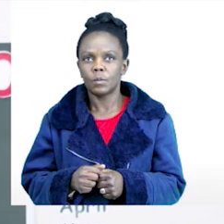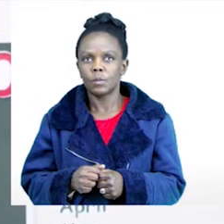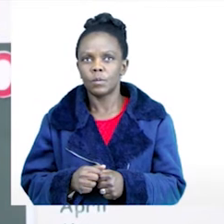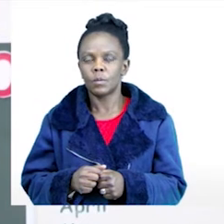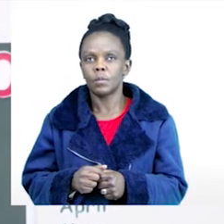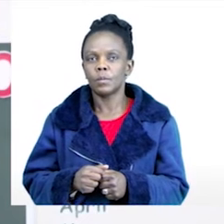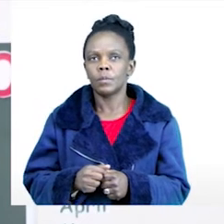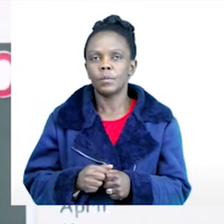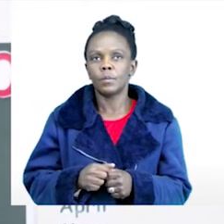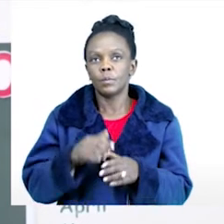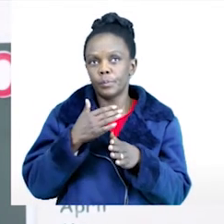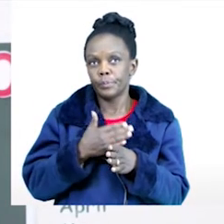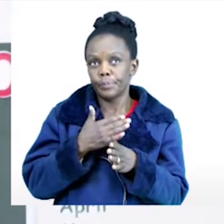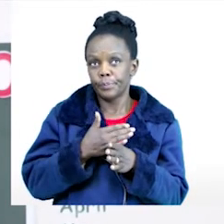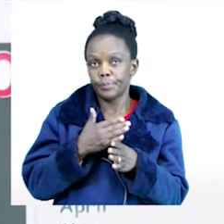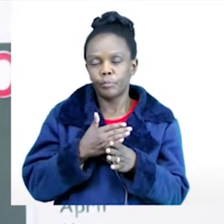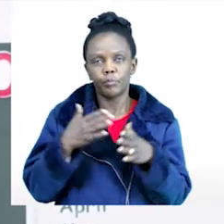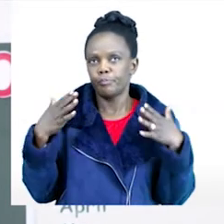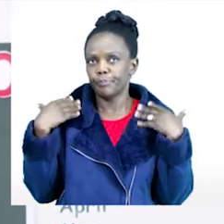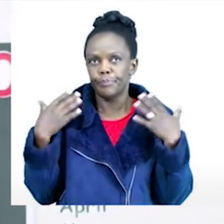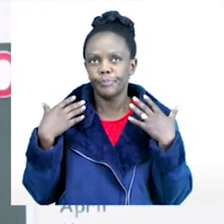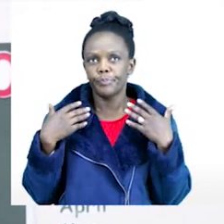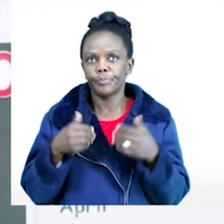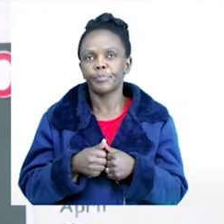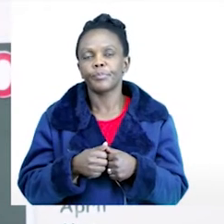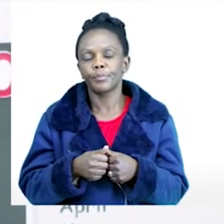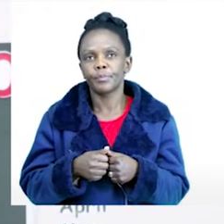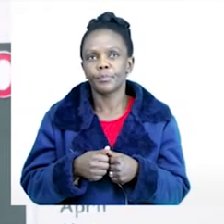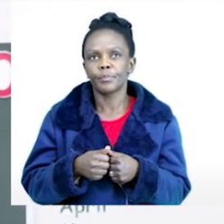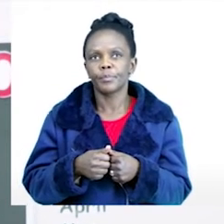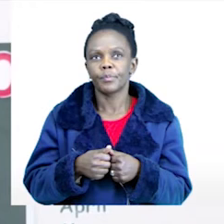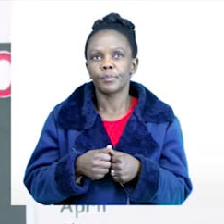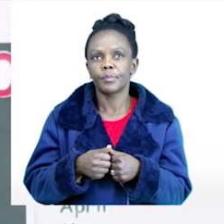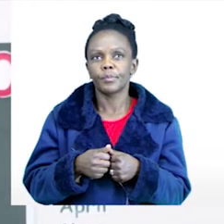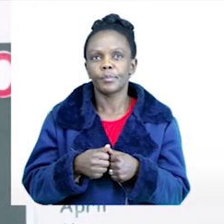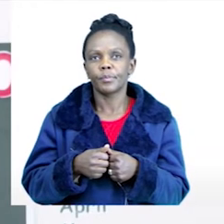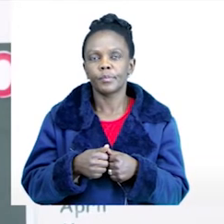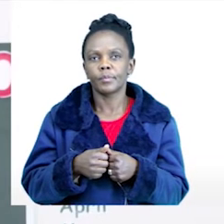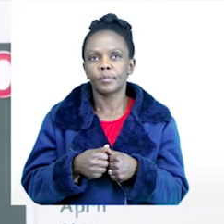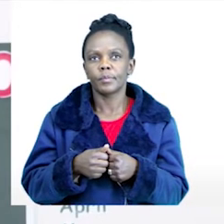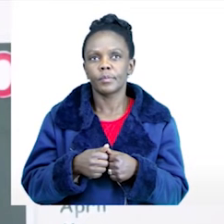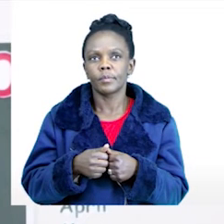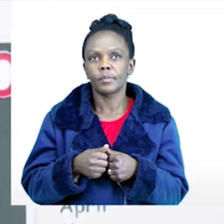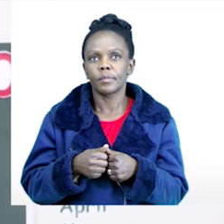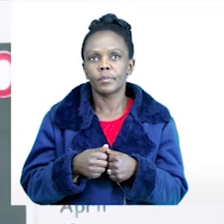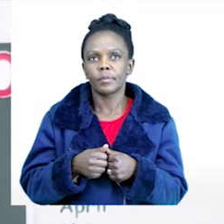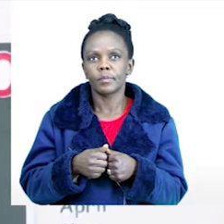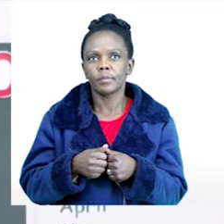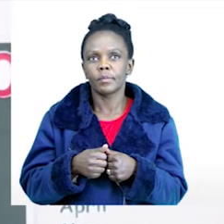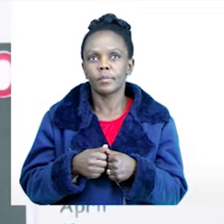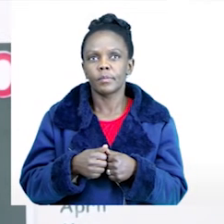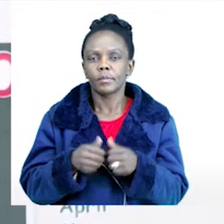Our next exercise is going to be very fun, but it is going to need you to be calm and take